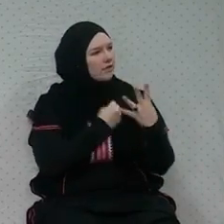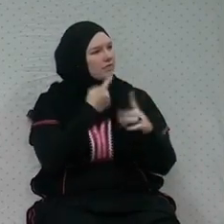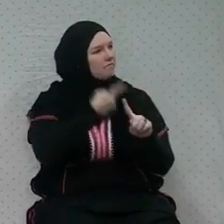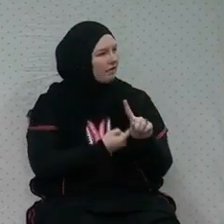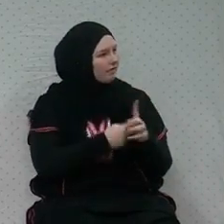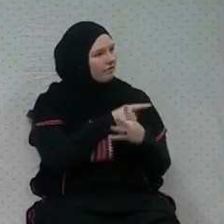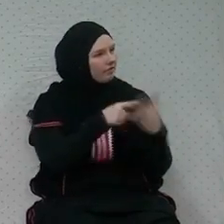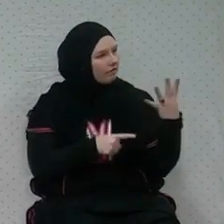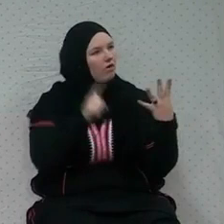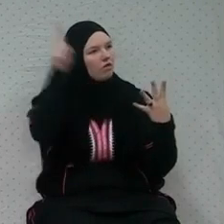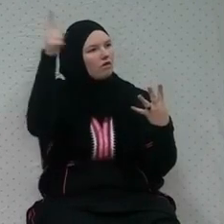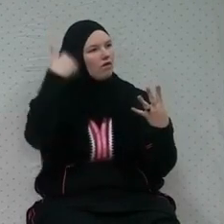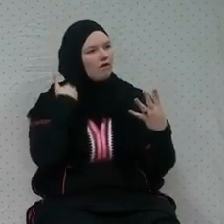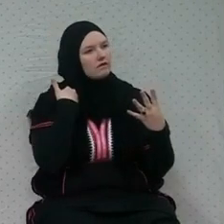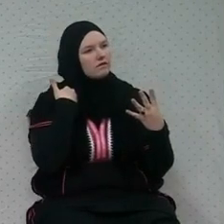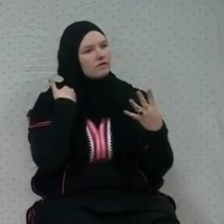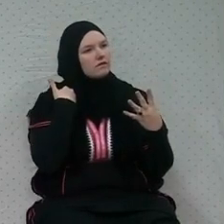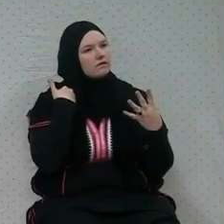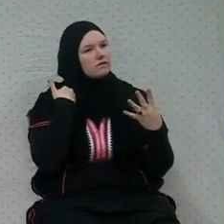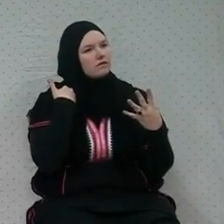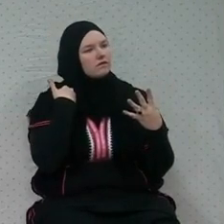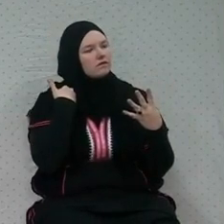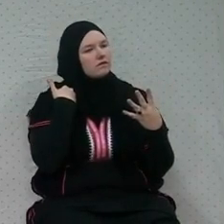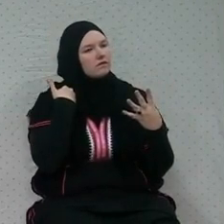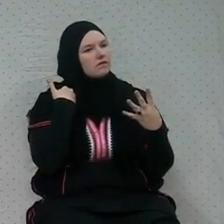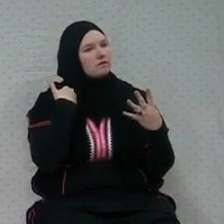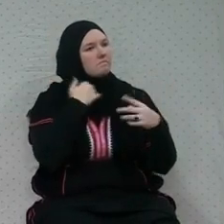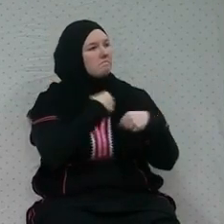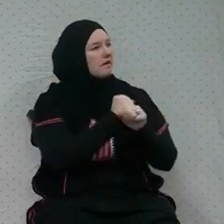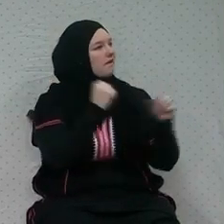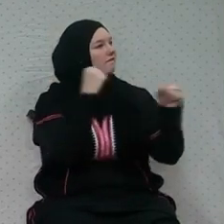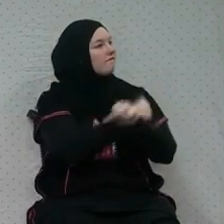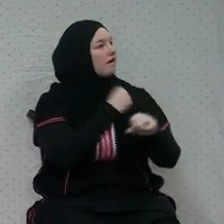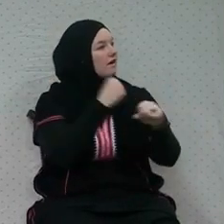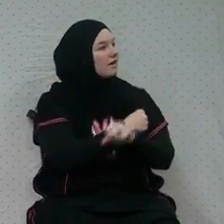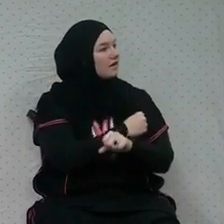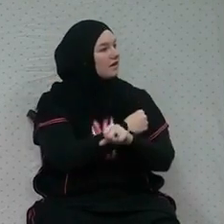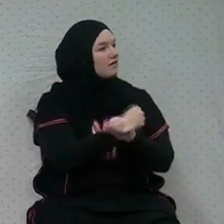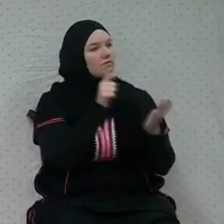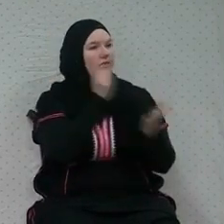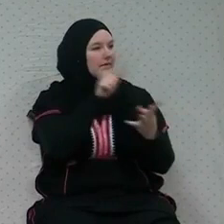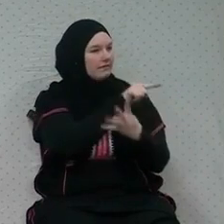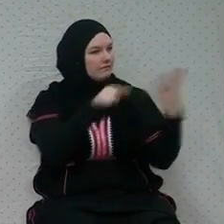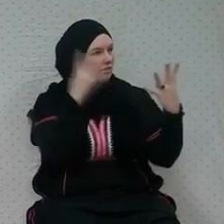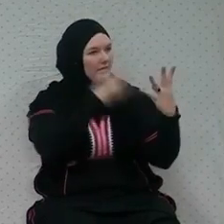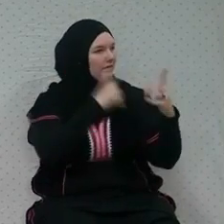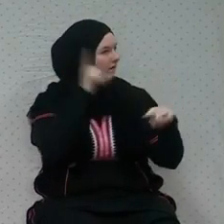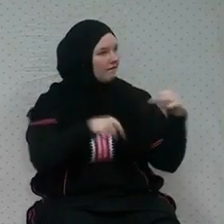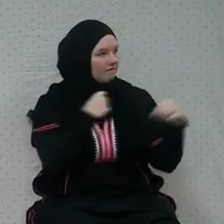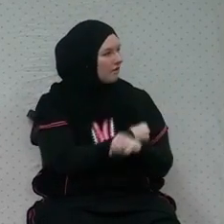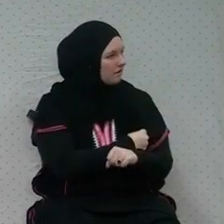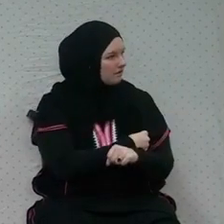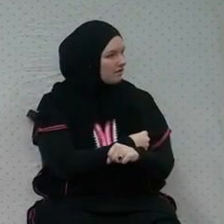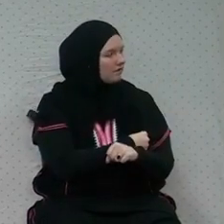which Allah has made fighting prohibited, which are called Al-Ashhur Al-Hurum. Hurum